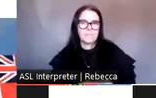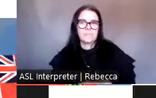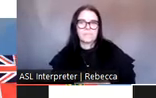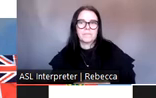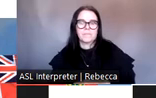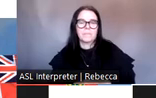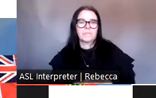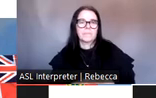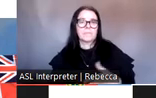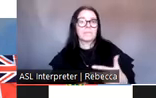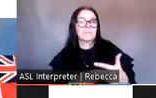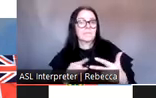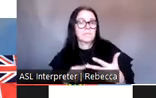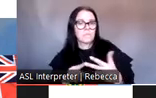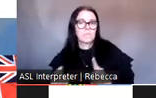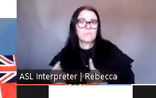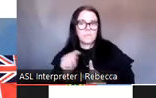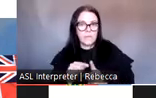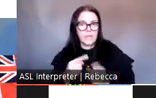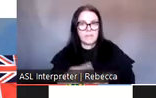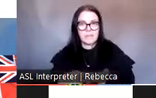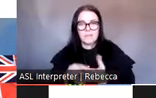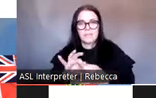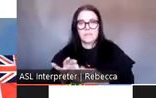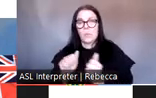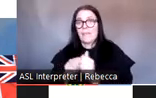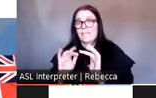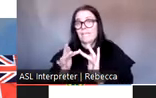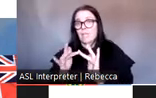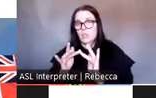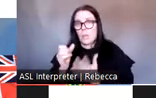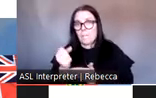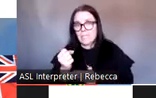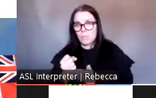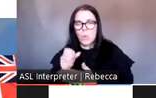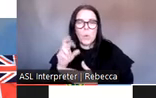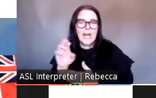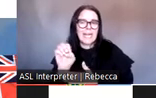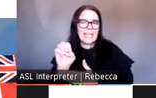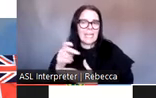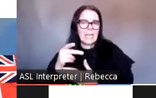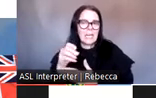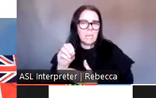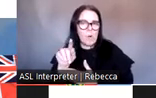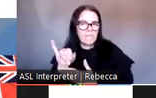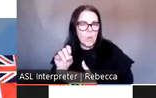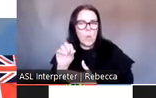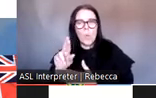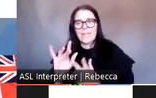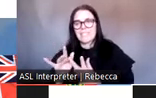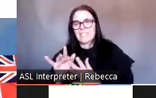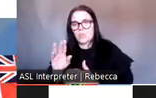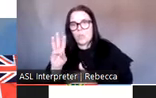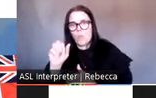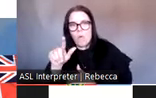the third one goes back to our discussions about the virtual passport or e-portfolio or digital wallet